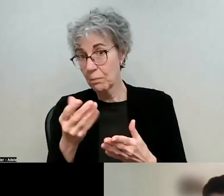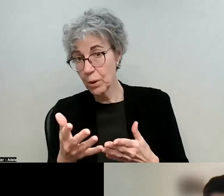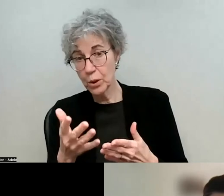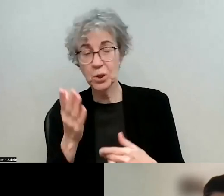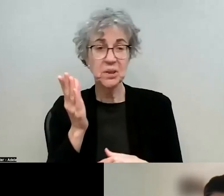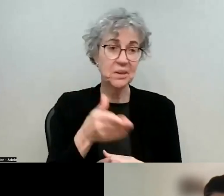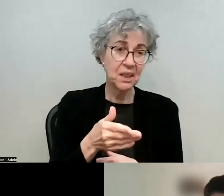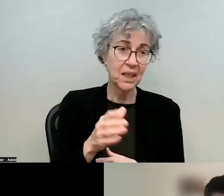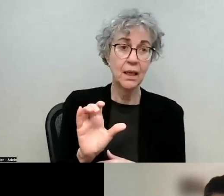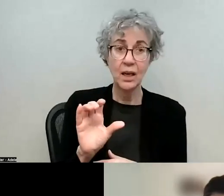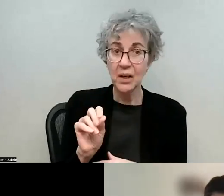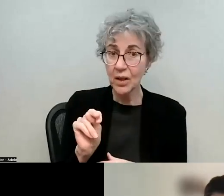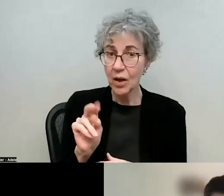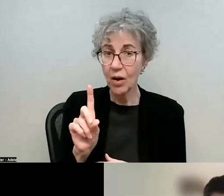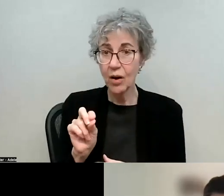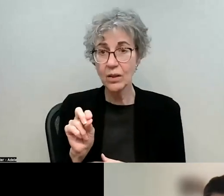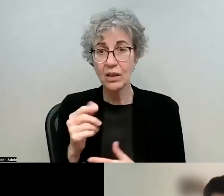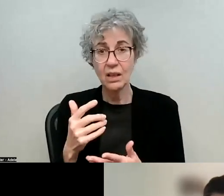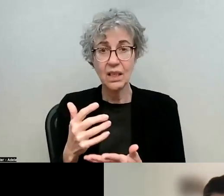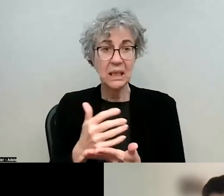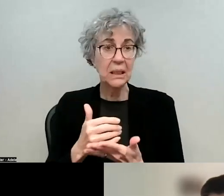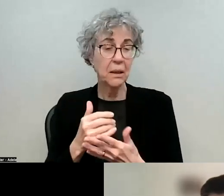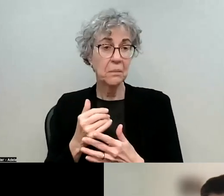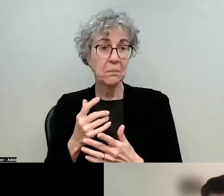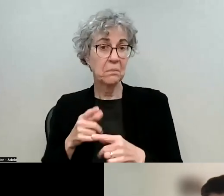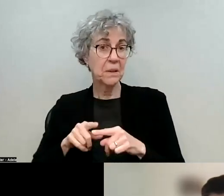purchase/condo, income dependent?